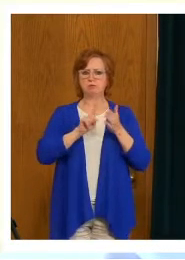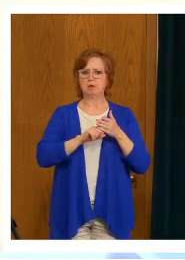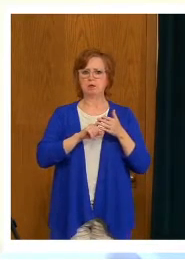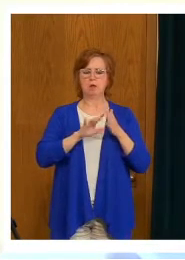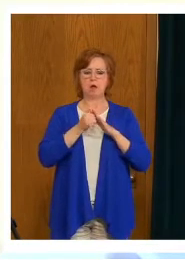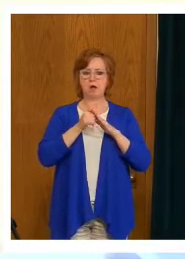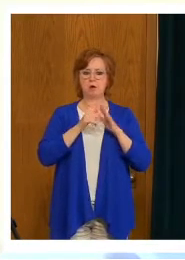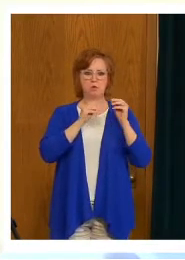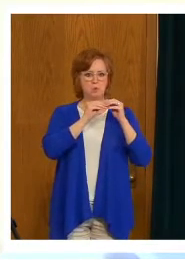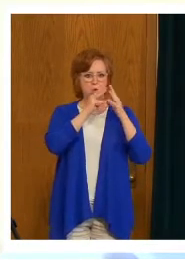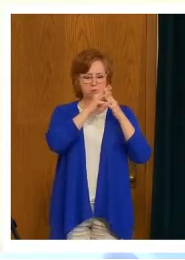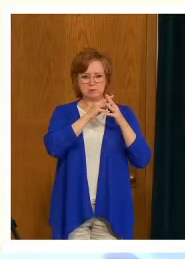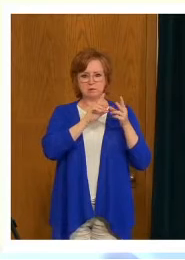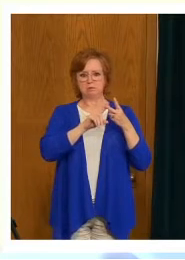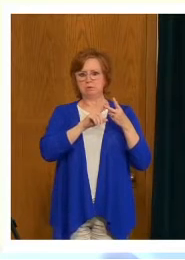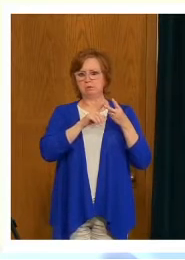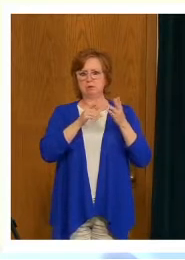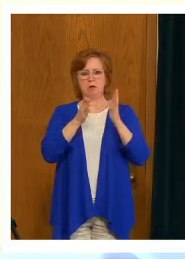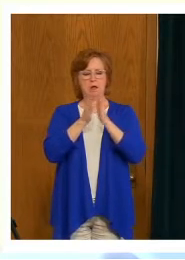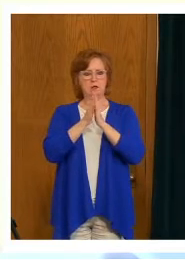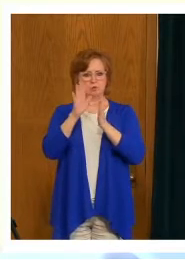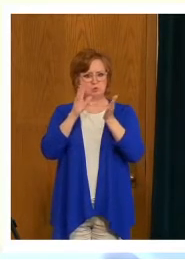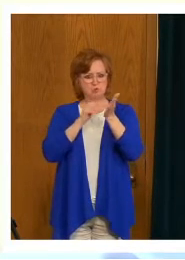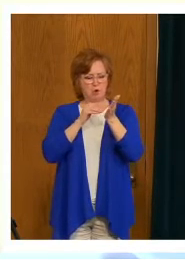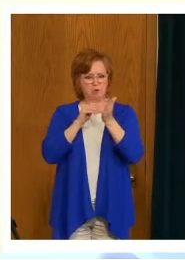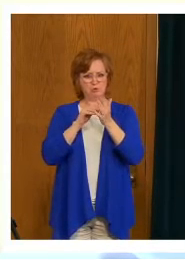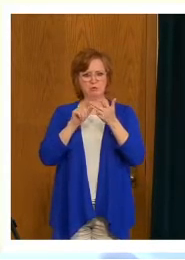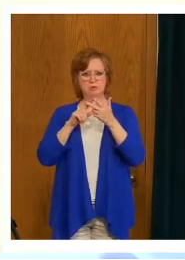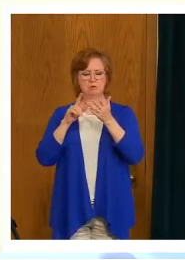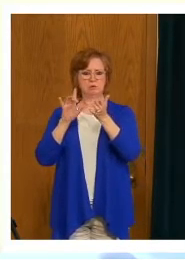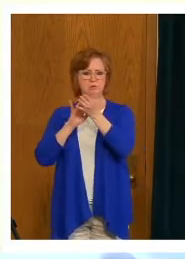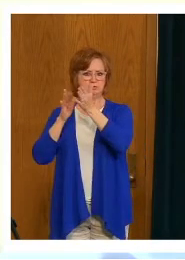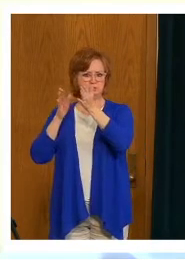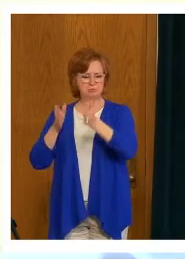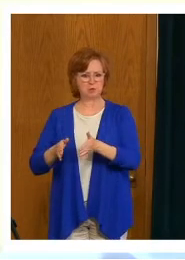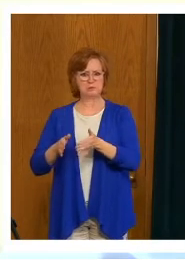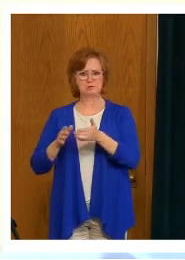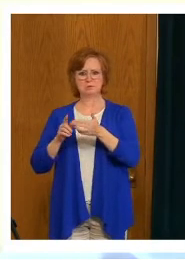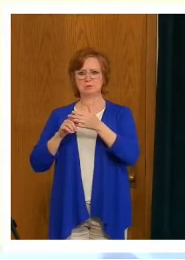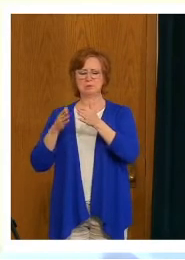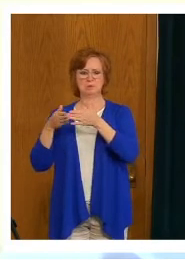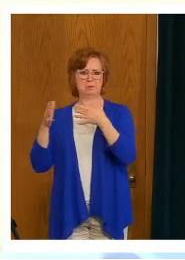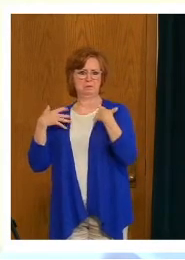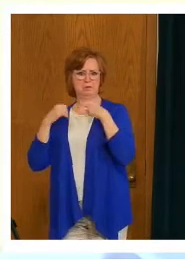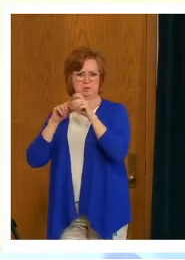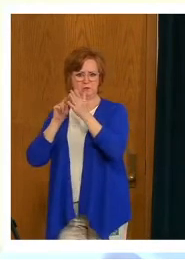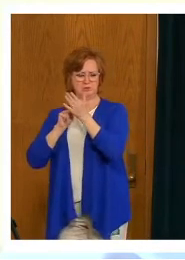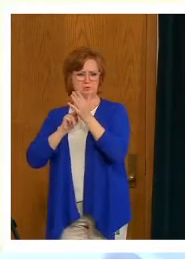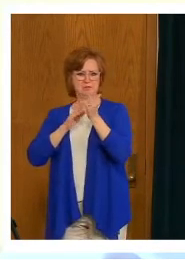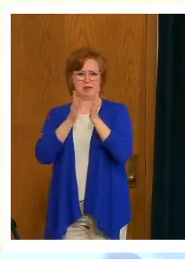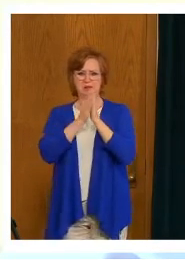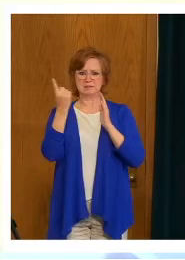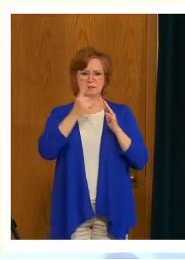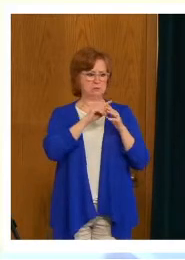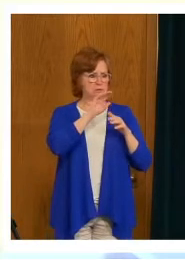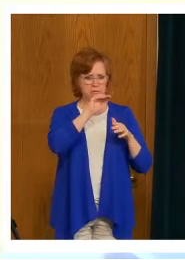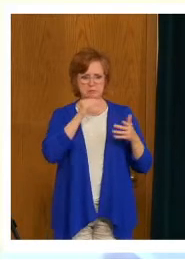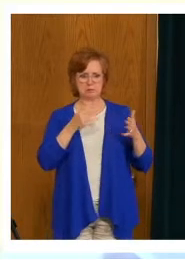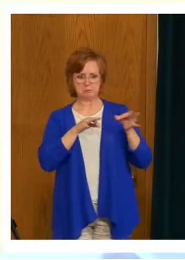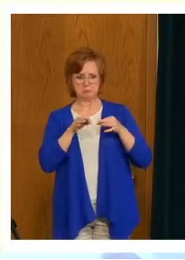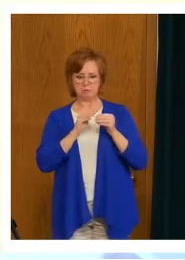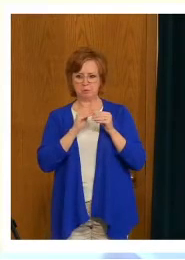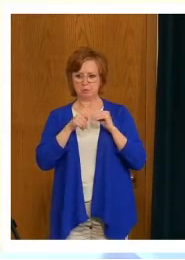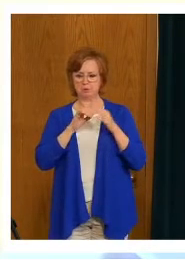their physician, public health nurse, pharmacist, because absolutely, and again, I can't say this enough,